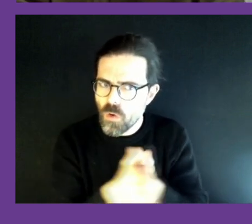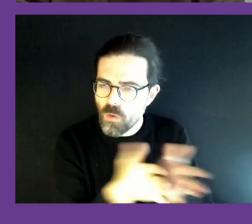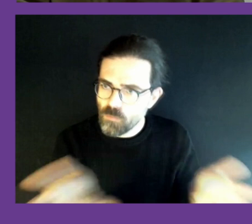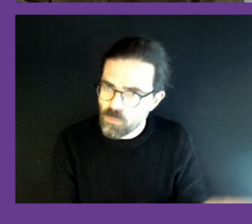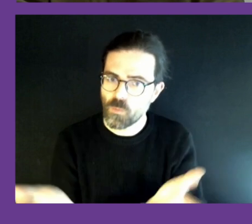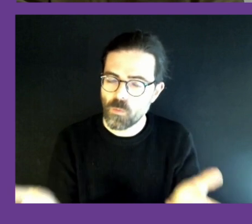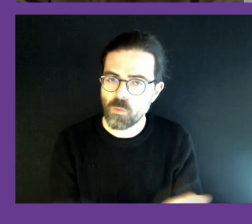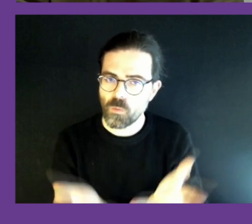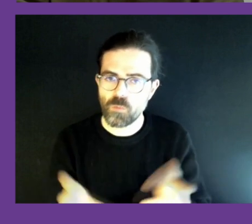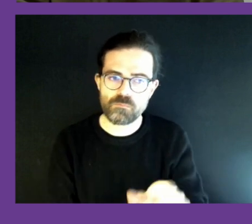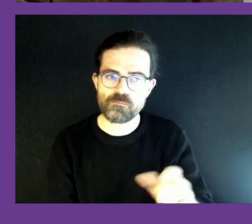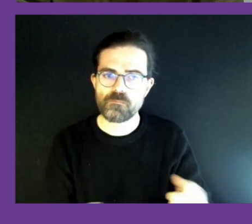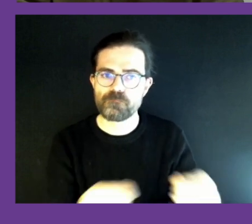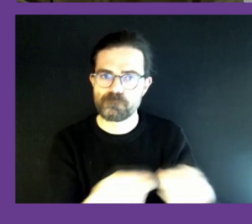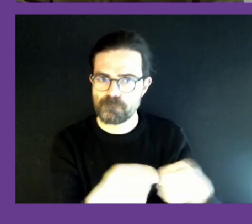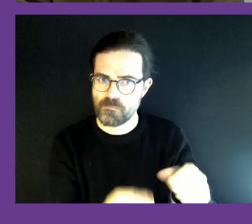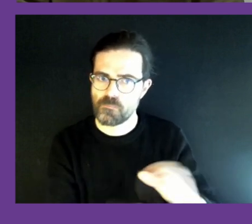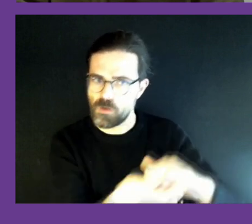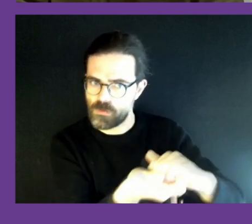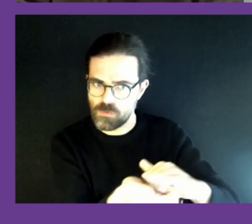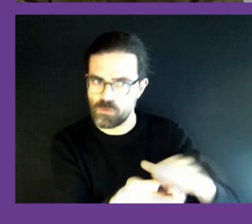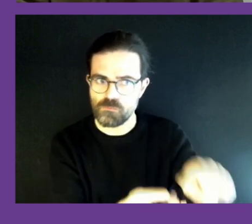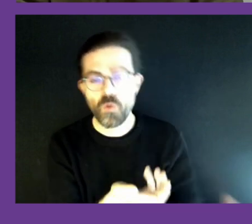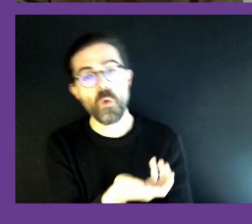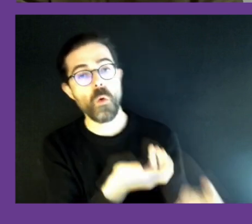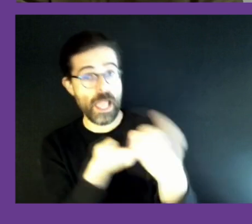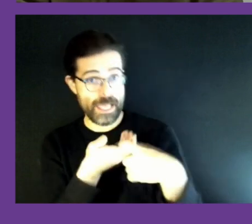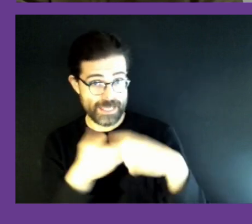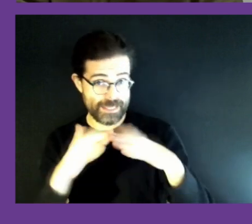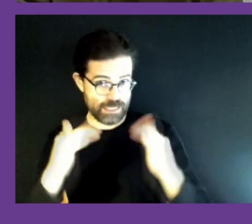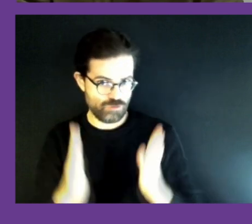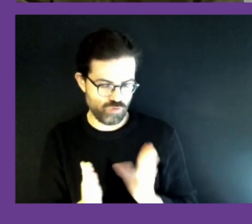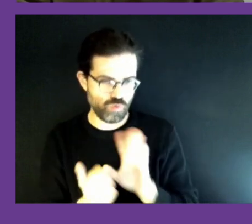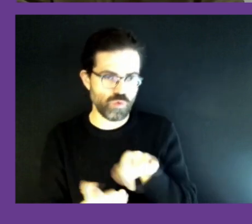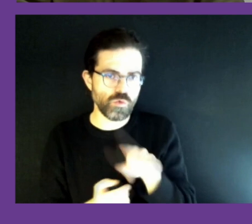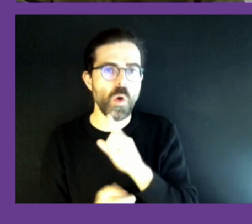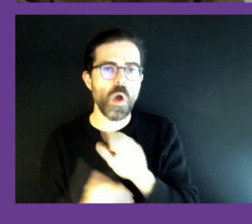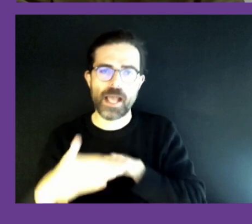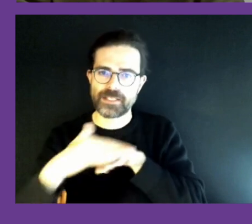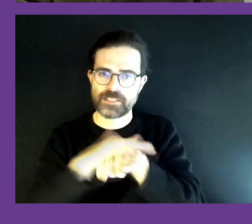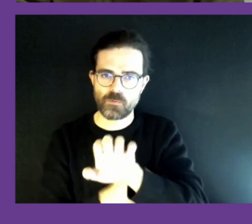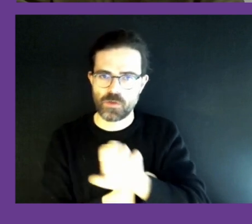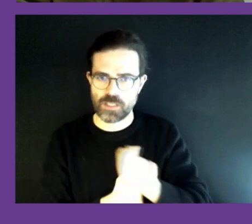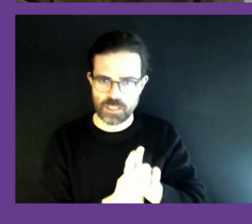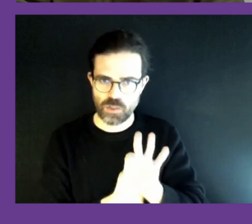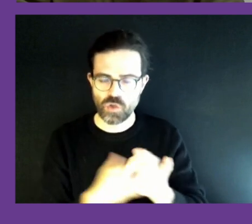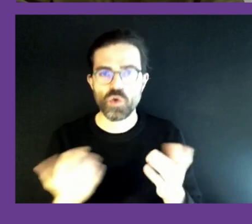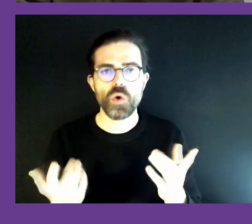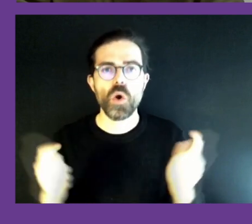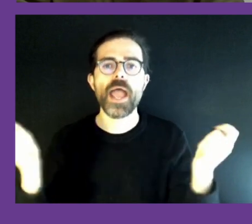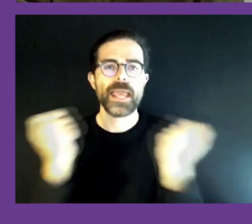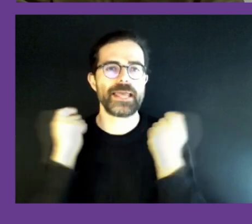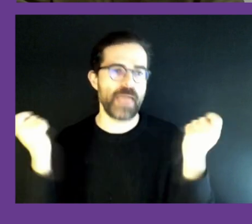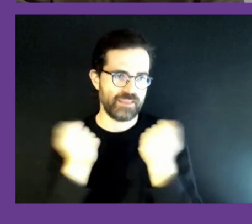to engage with the Resource Center and with the AccessibleEU events. So the type of stakeholders that